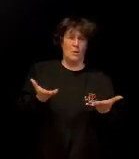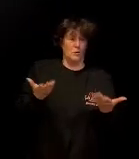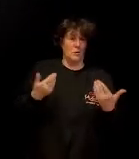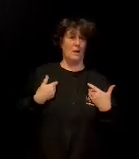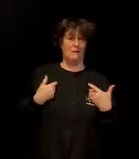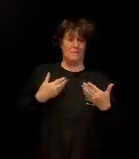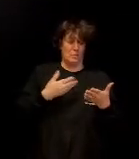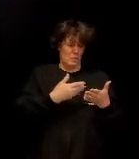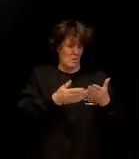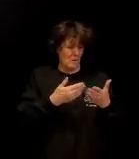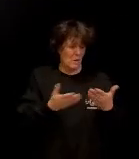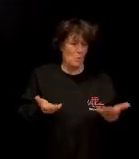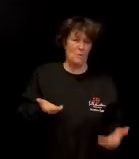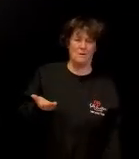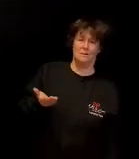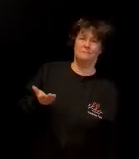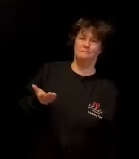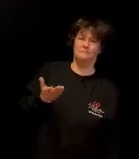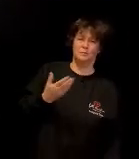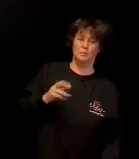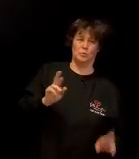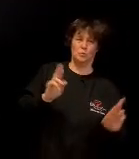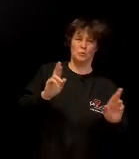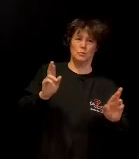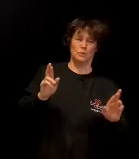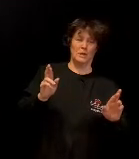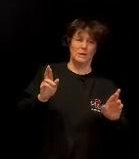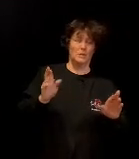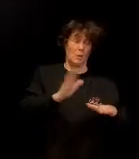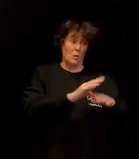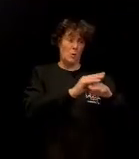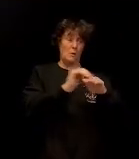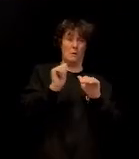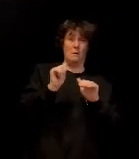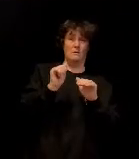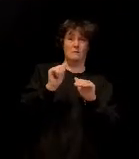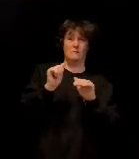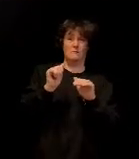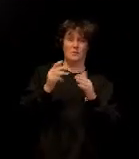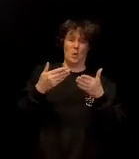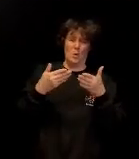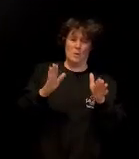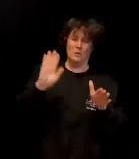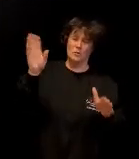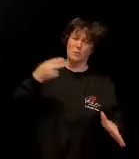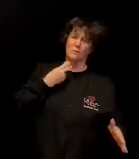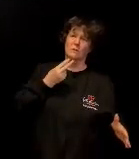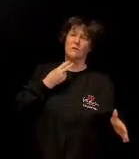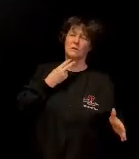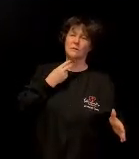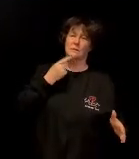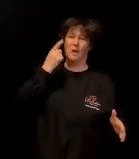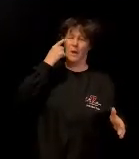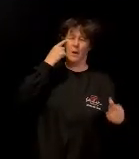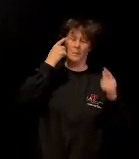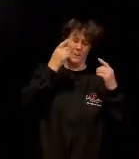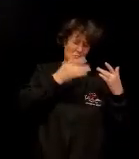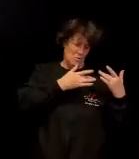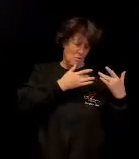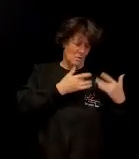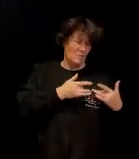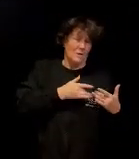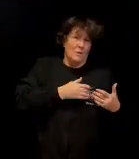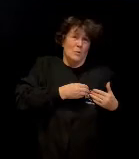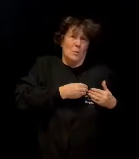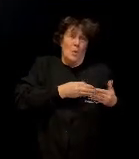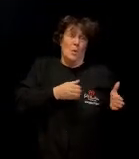matter what it is, God. Lord, we're open to our call. We're open to your voice. Our eyes of our heart are open.